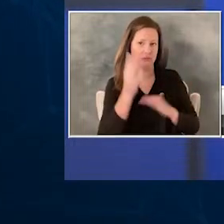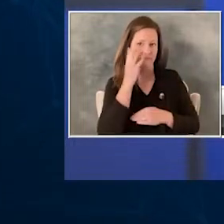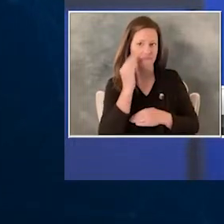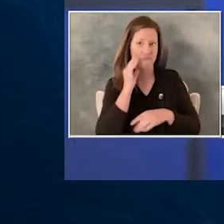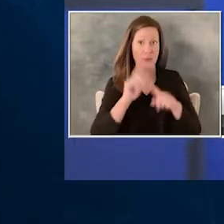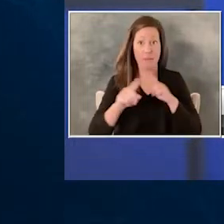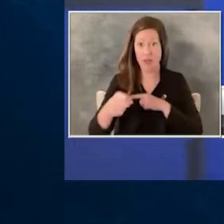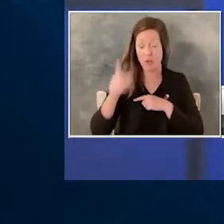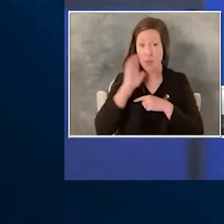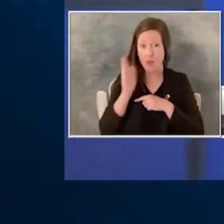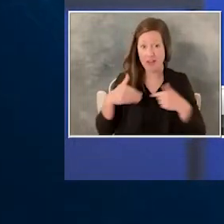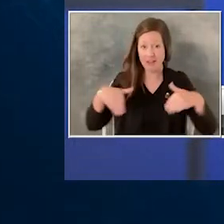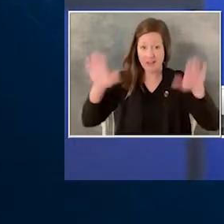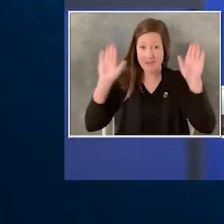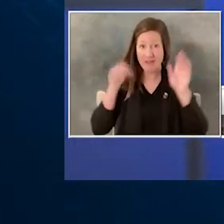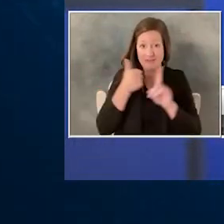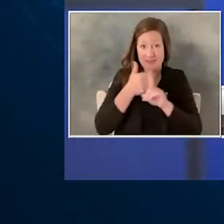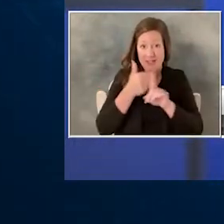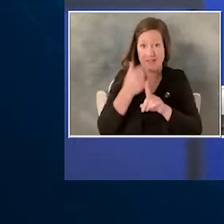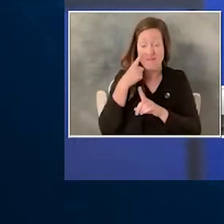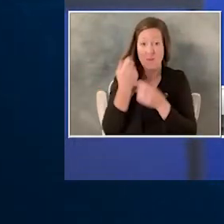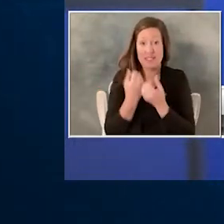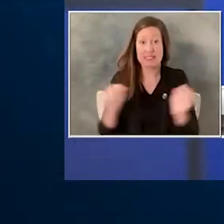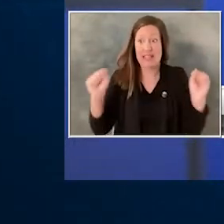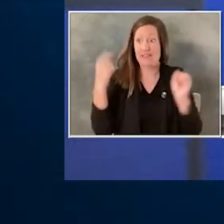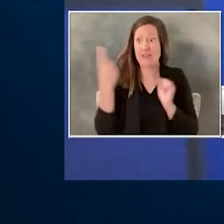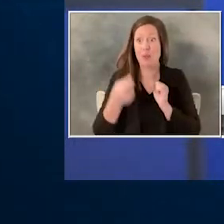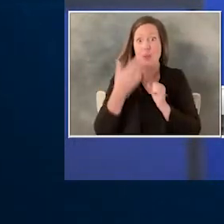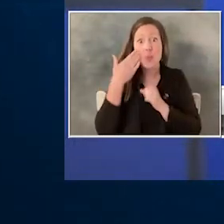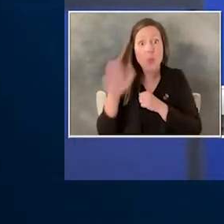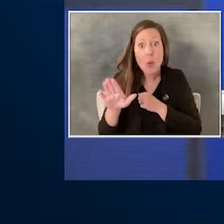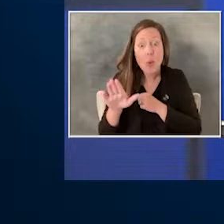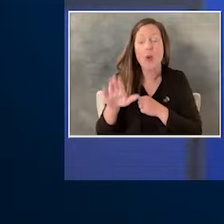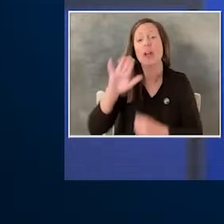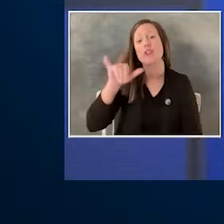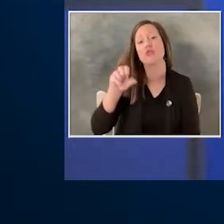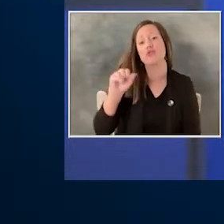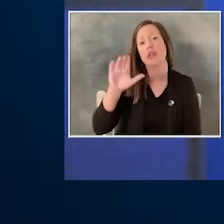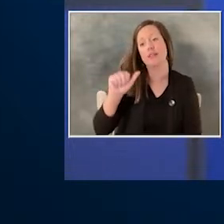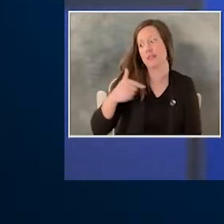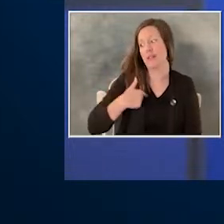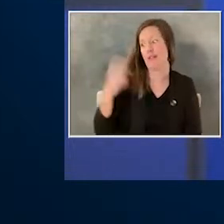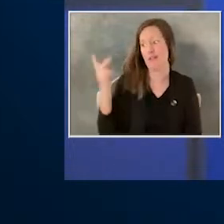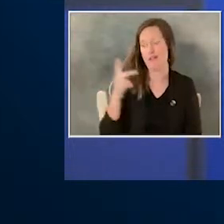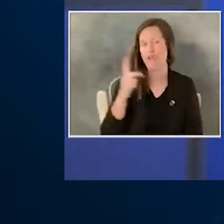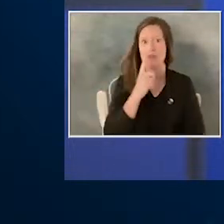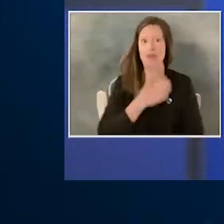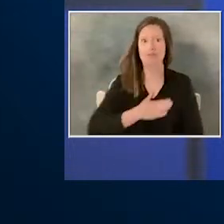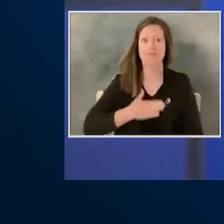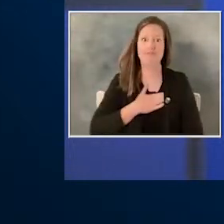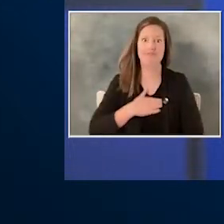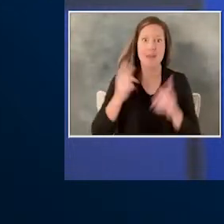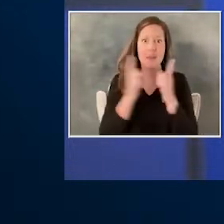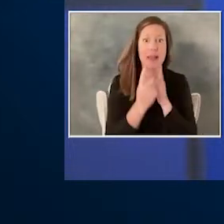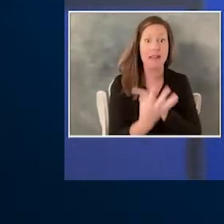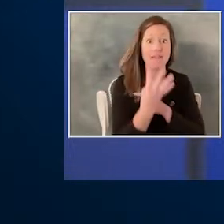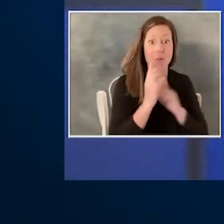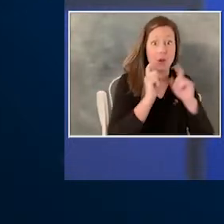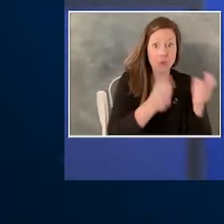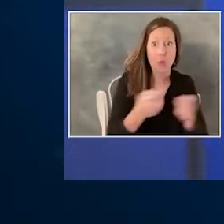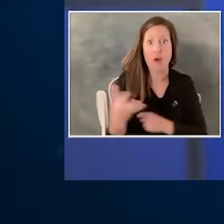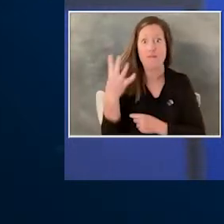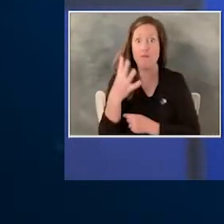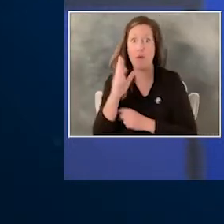save a complete stranger? Jessica Lovell and I had the pleasure of meeting 4 kidney donors and 4 recipients. They are